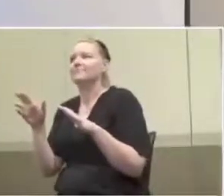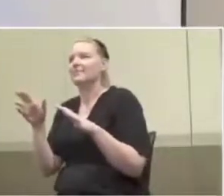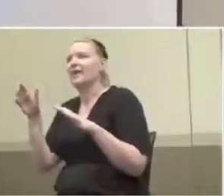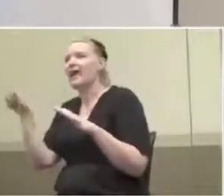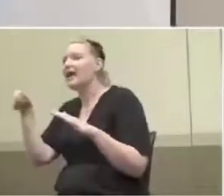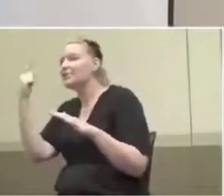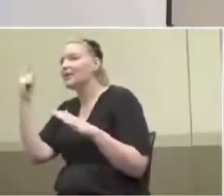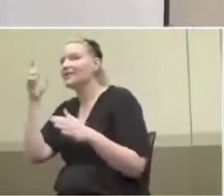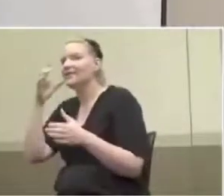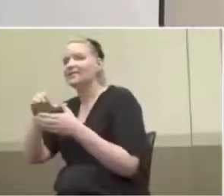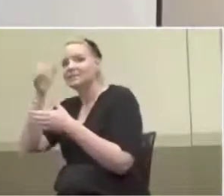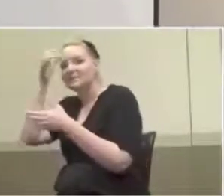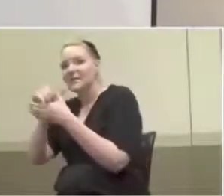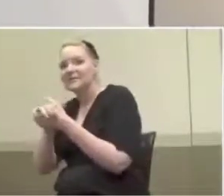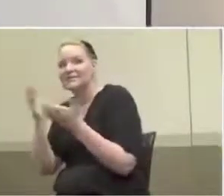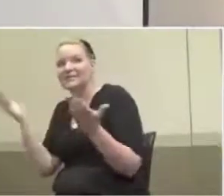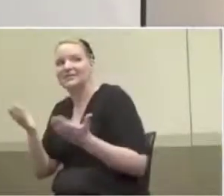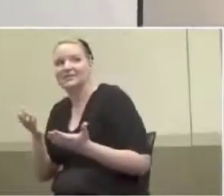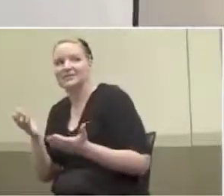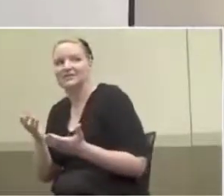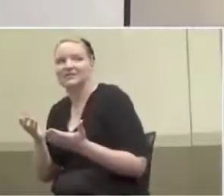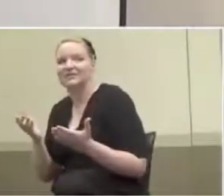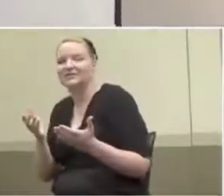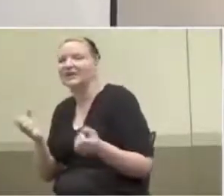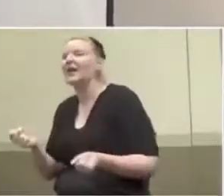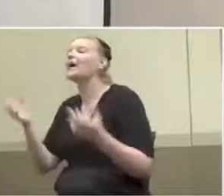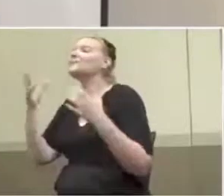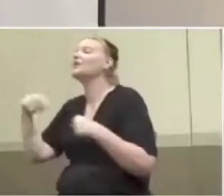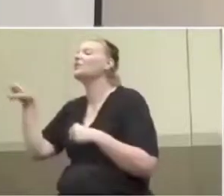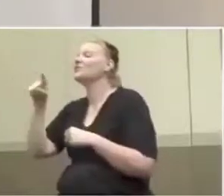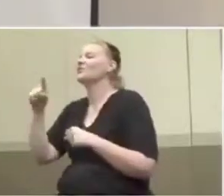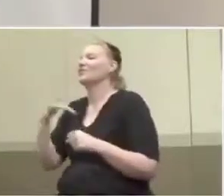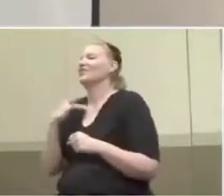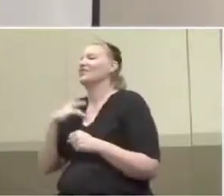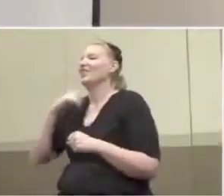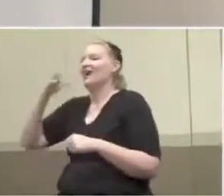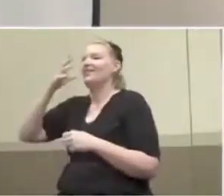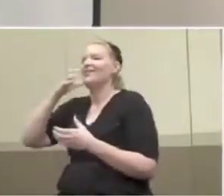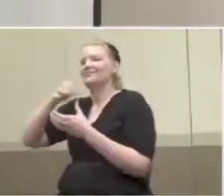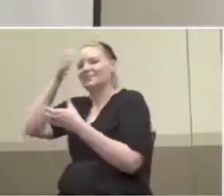any spouses in the room, by the way? How many of you have a resistant spouse?